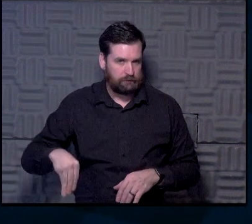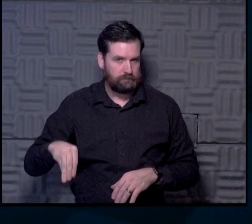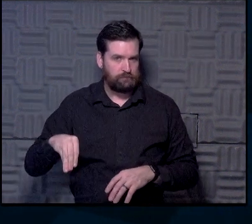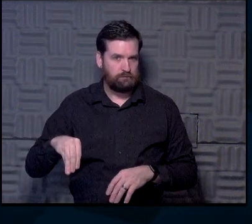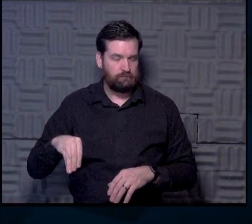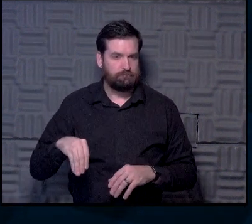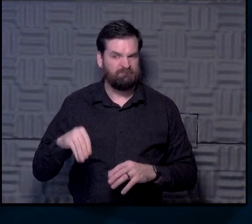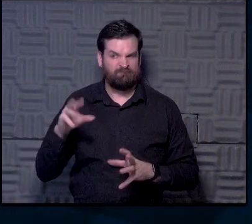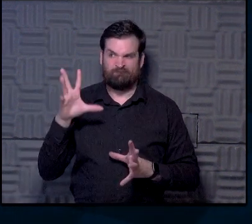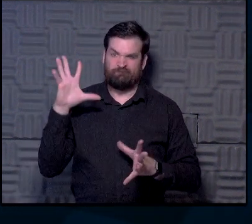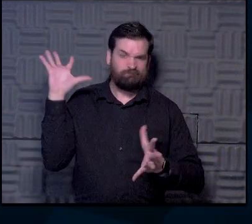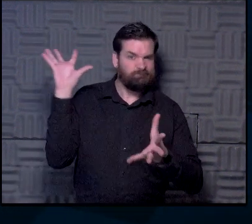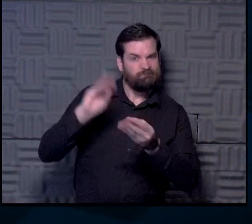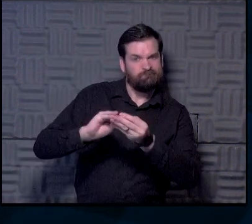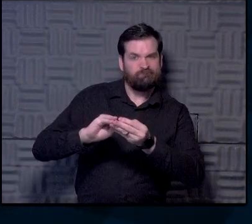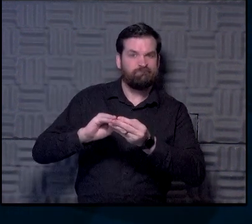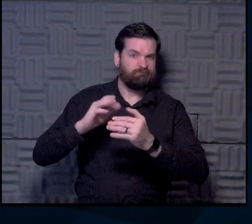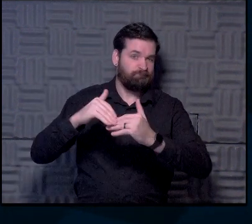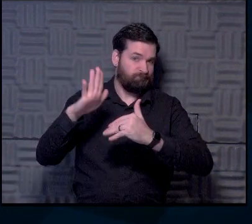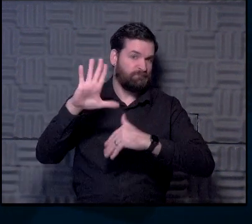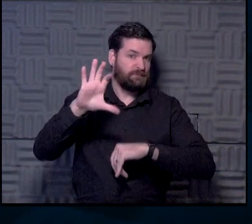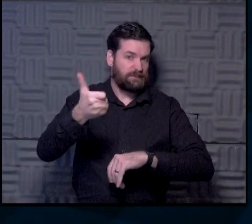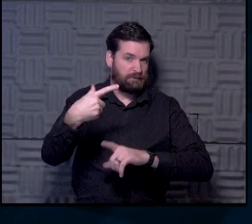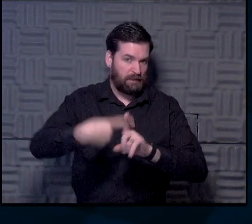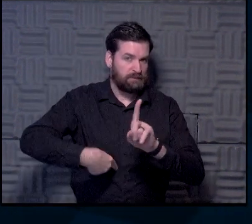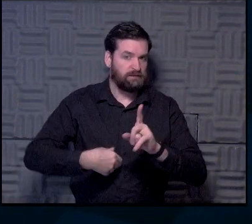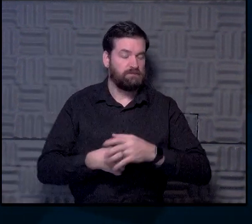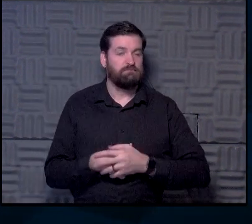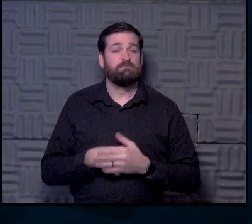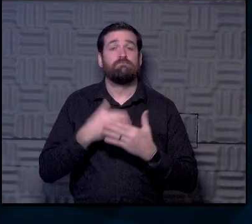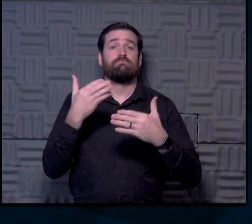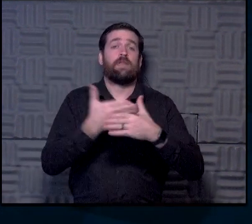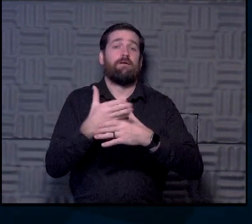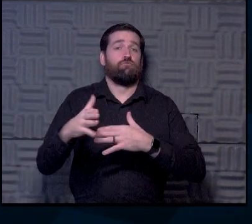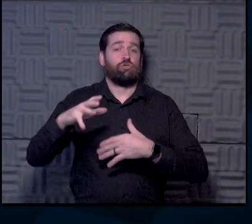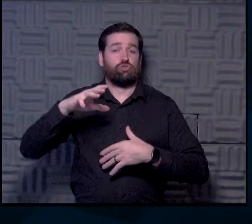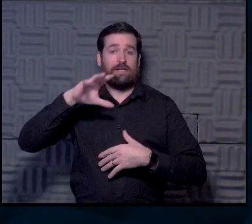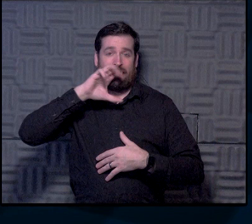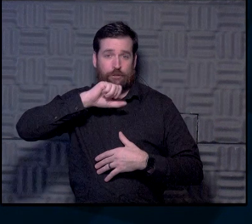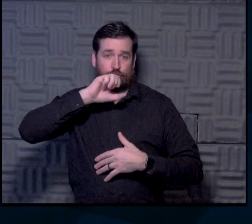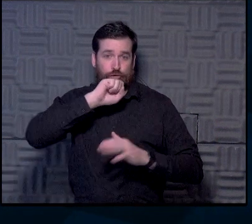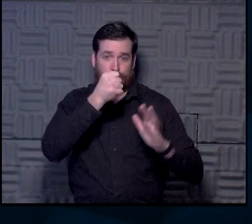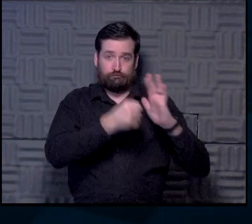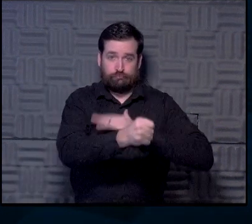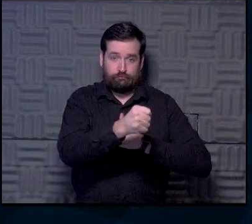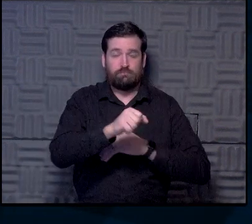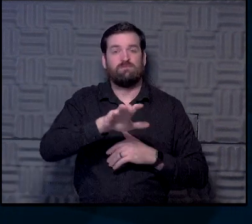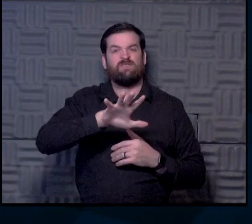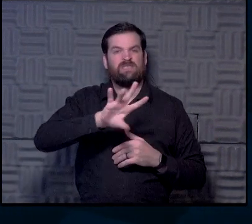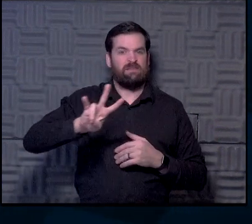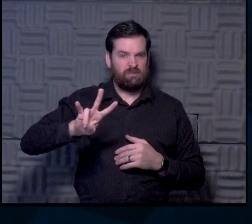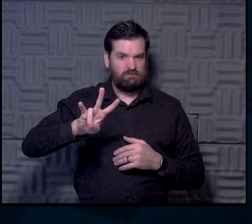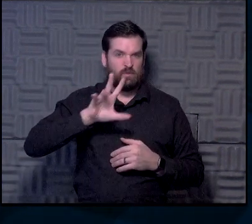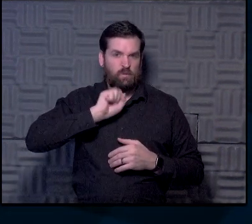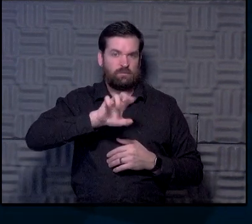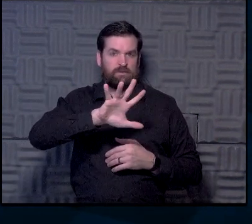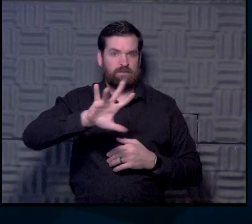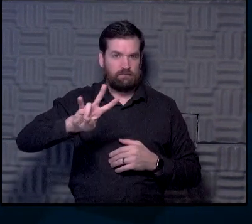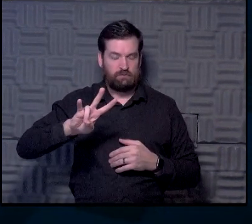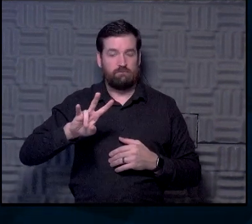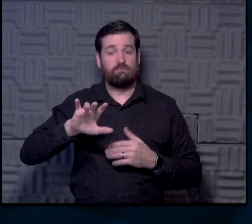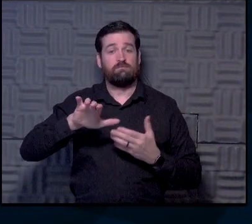the last 10 plus months. The average age of those being admitted to the hospital is 57. And the average age